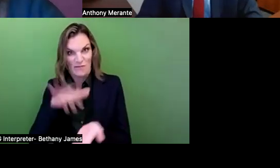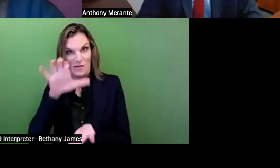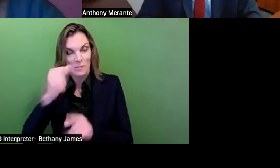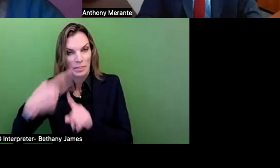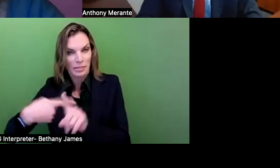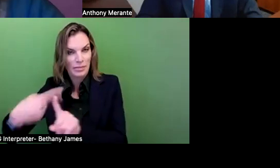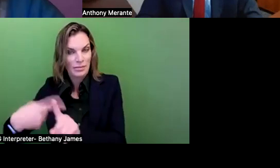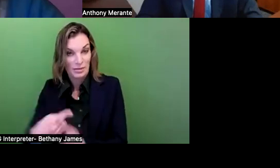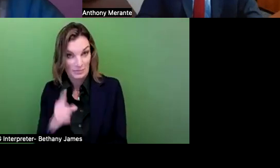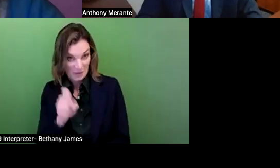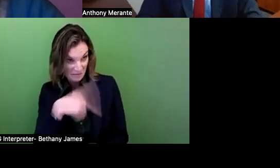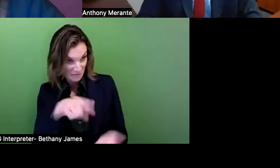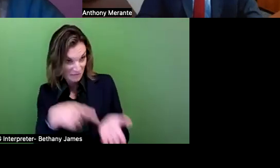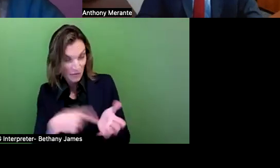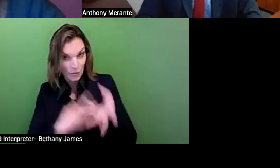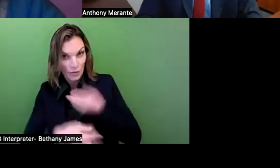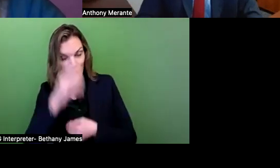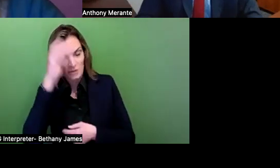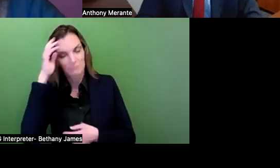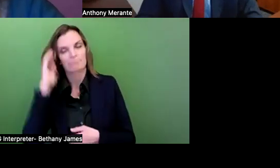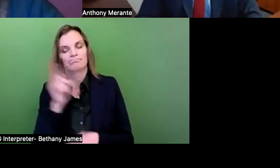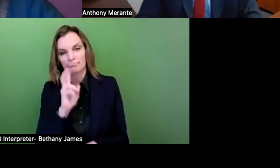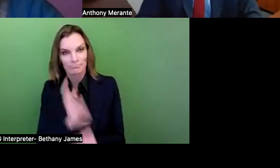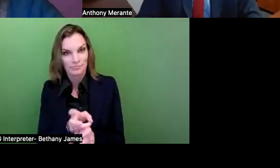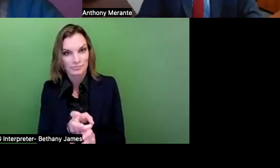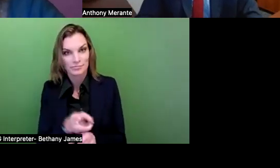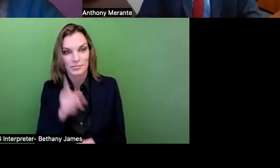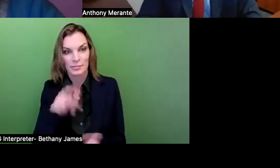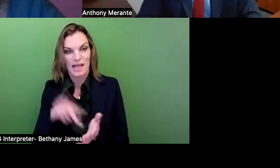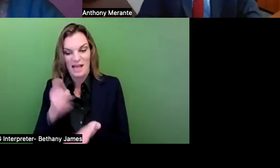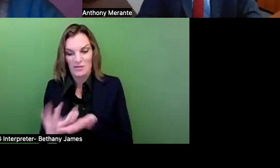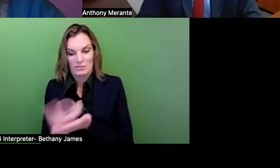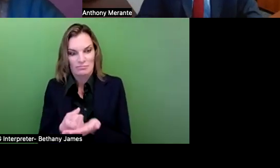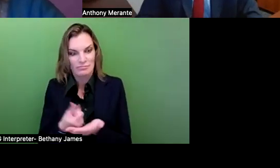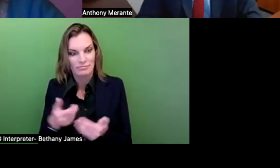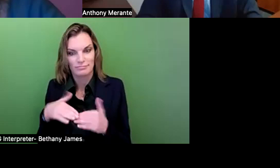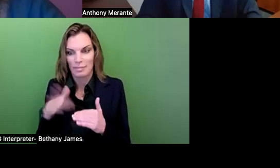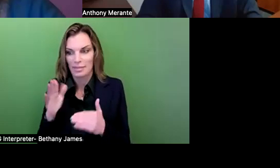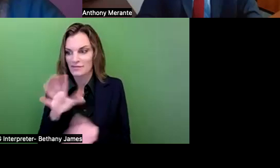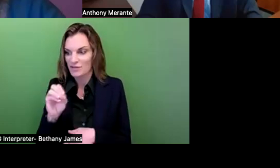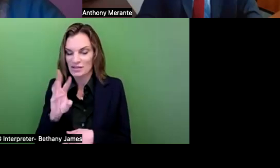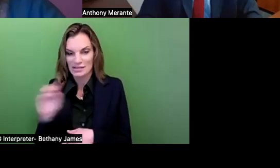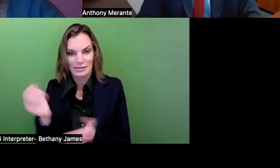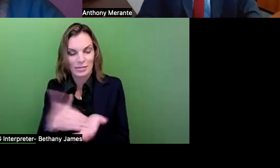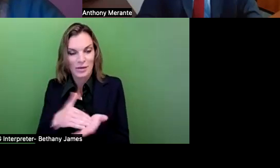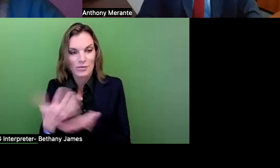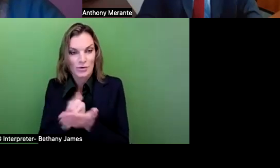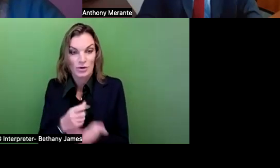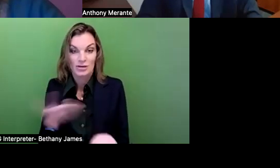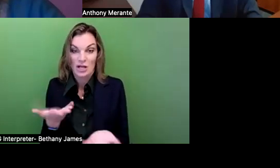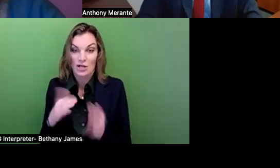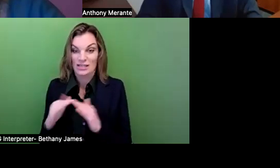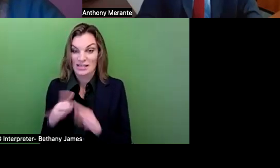that affordable for somebody? That's very difficult. You have to be making at least $50,000, $60,000. A lot of people here in the city of Yonkers are not making that kind of